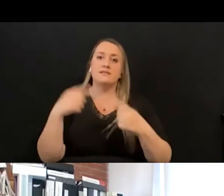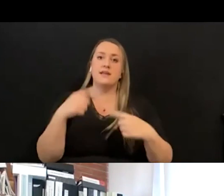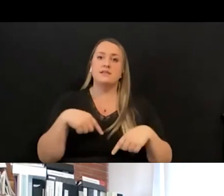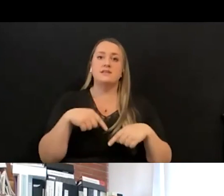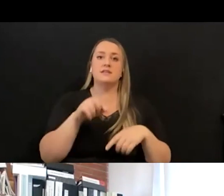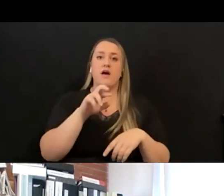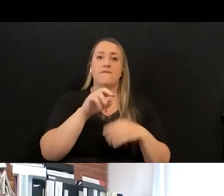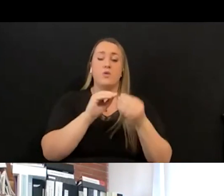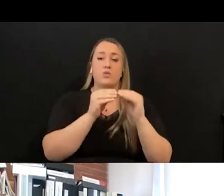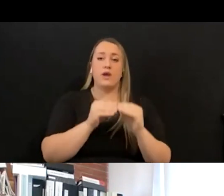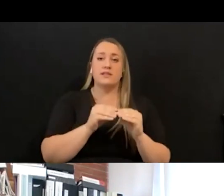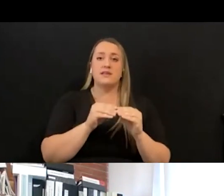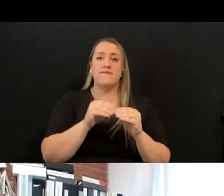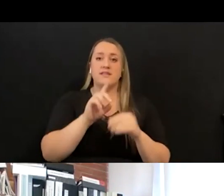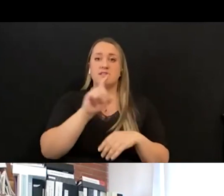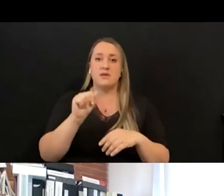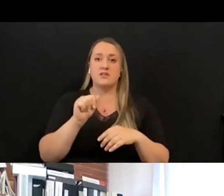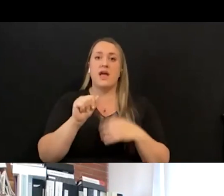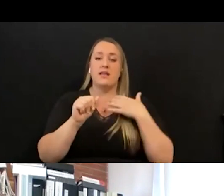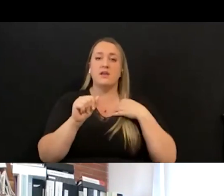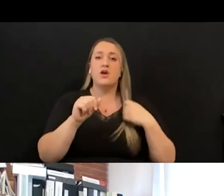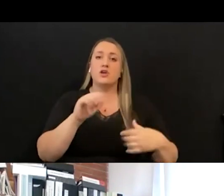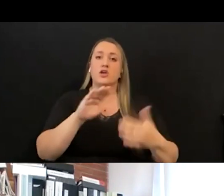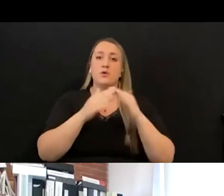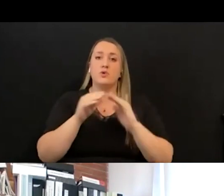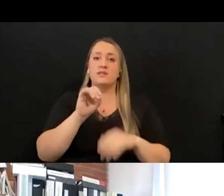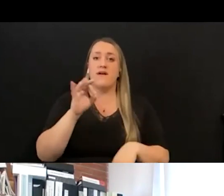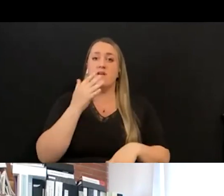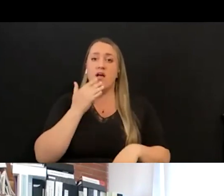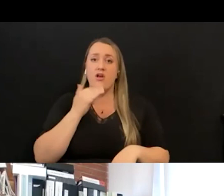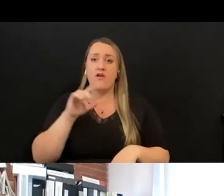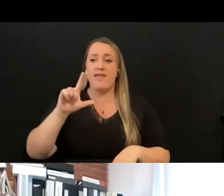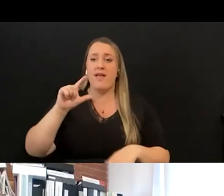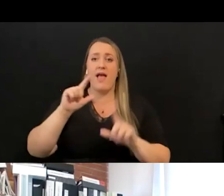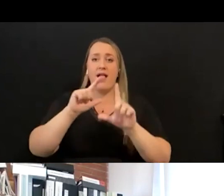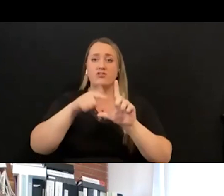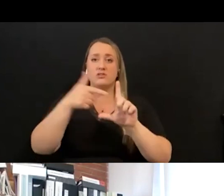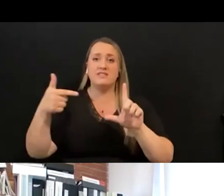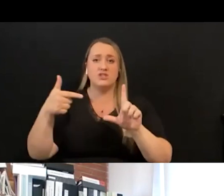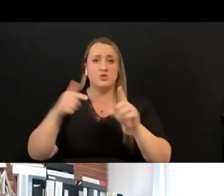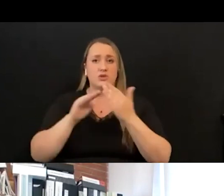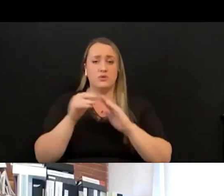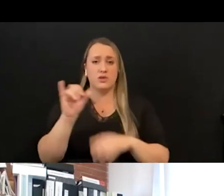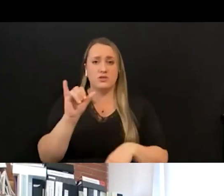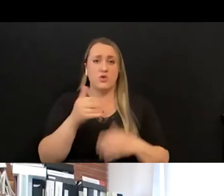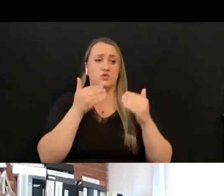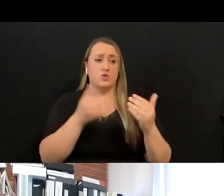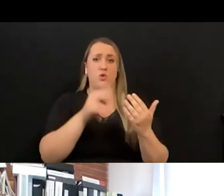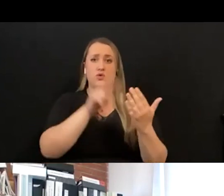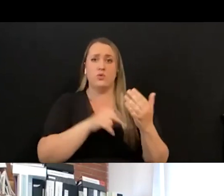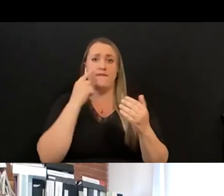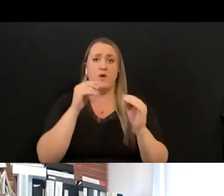color, and for LGBTQ people. So I encourage everyone to go and read those for some more information.